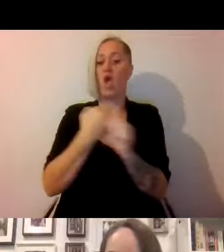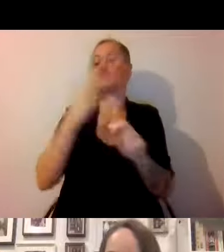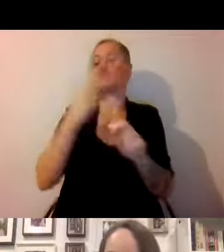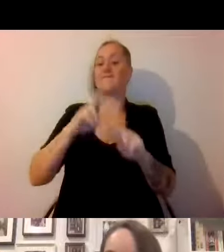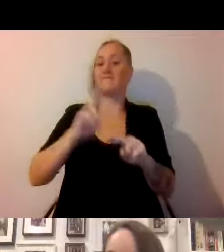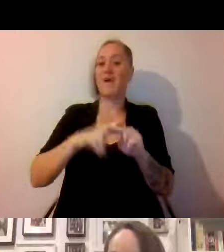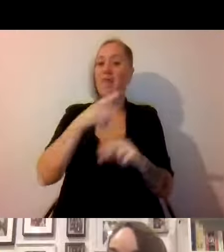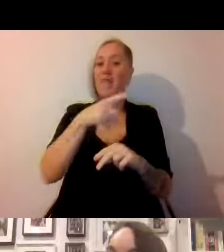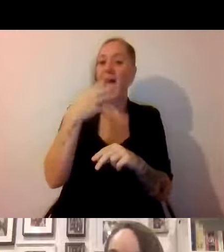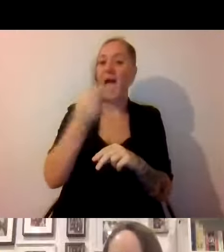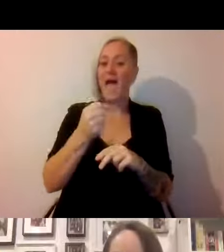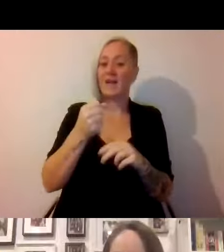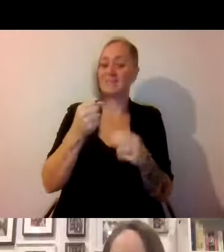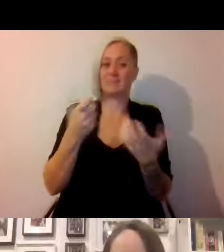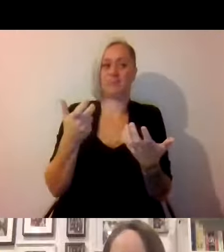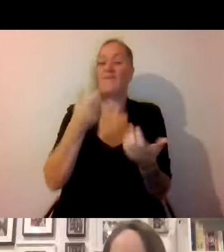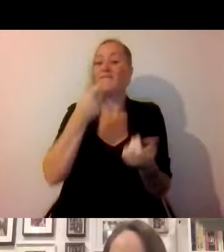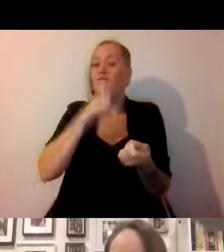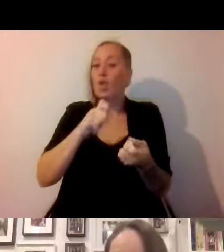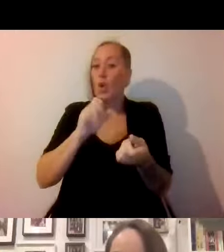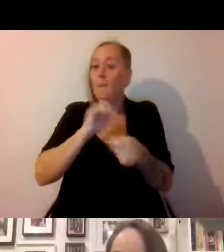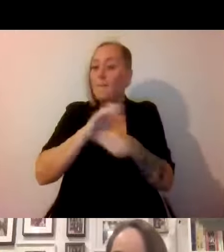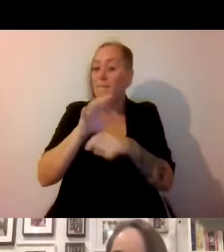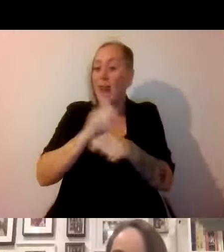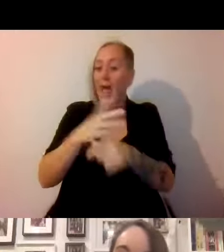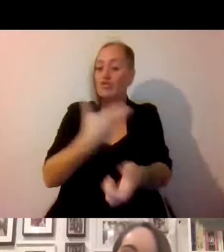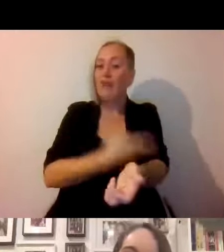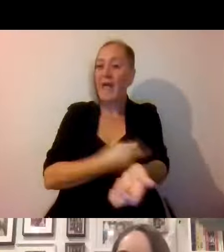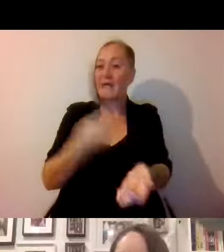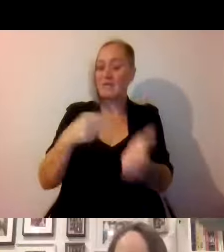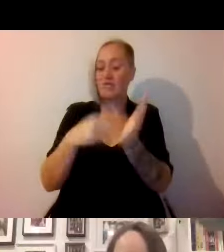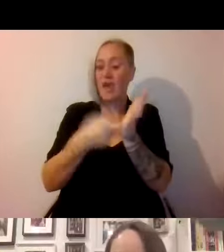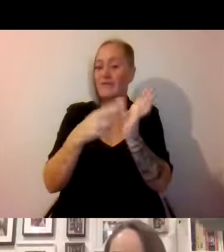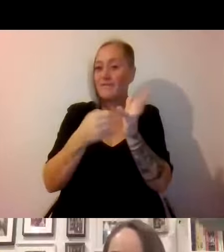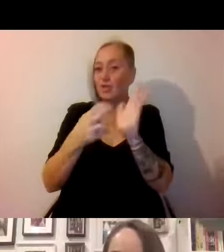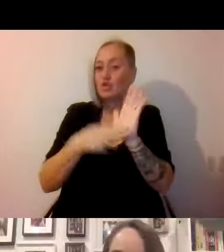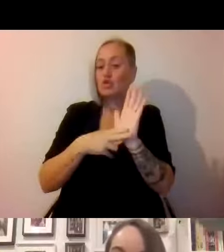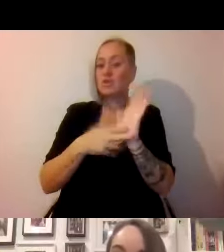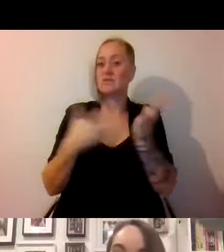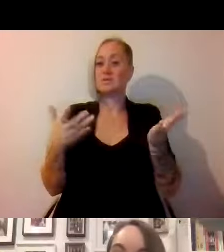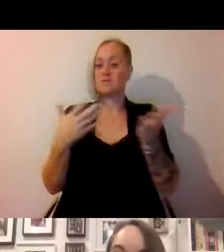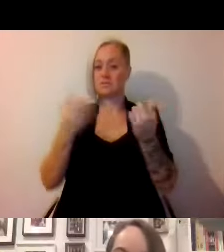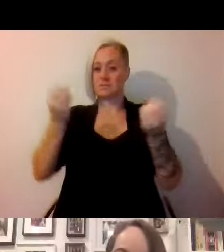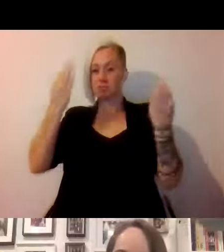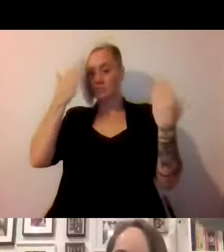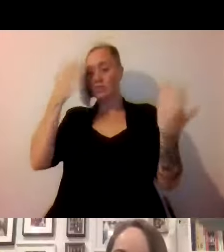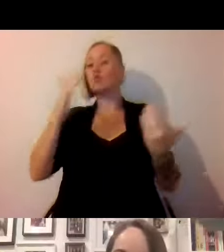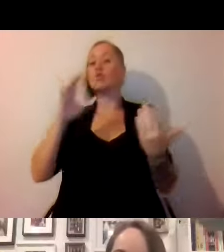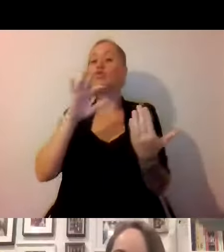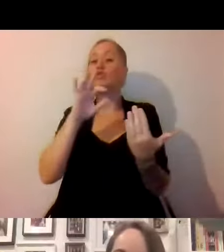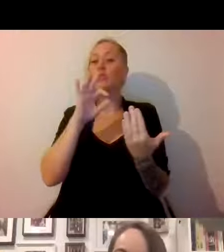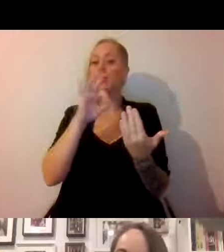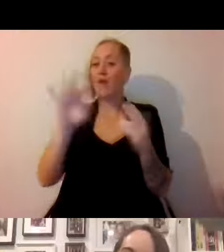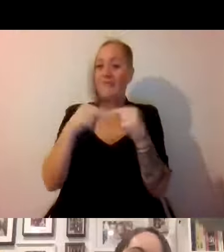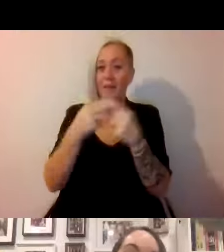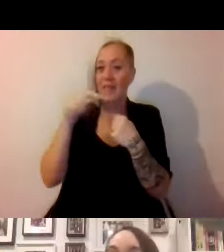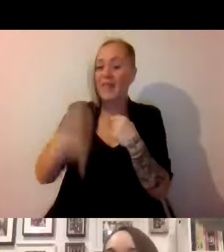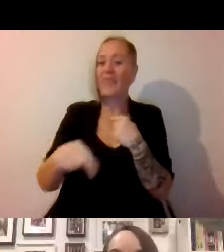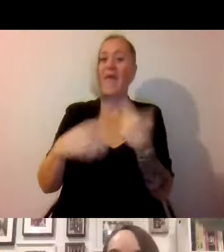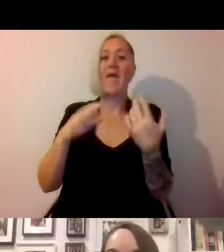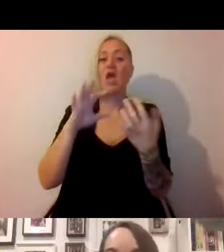transfusions without any knowledge of what was going on. No interpreters were called and no family members were present, which